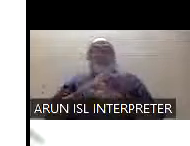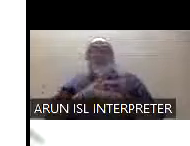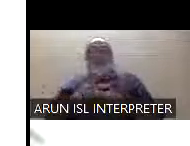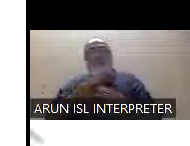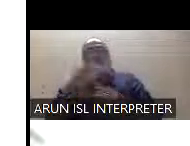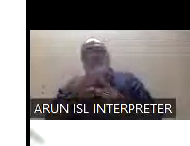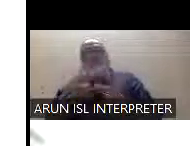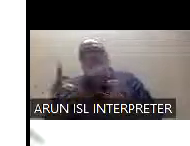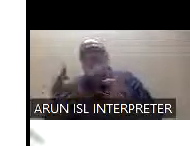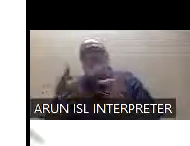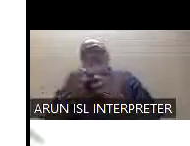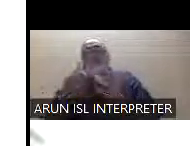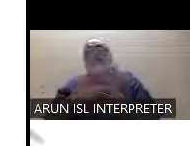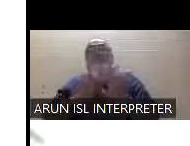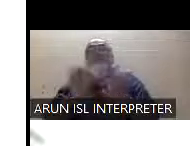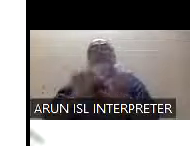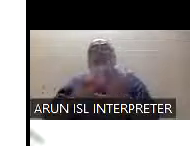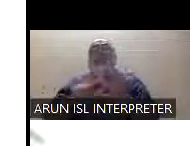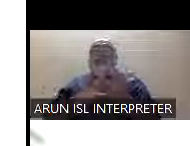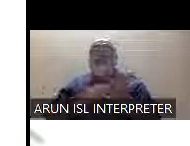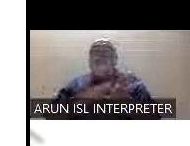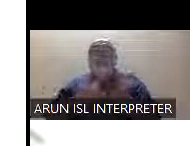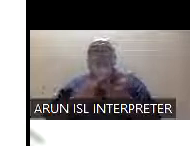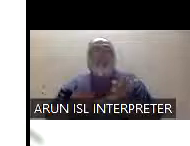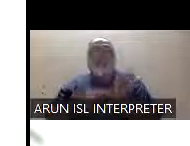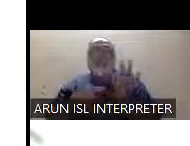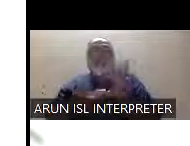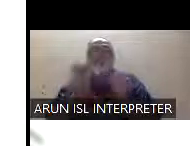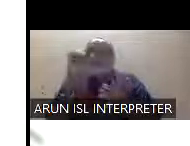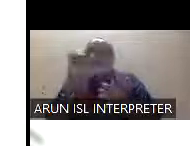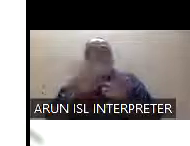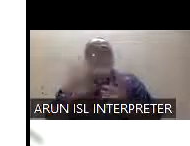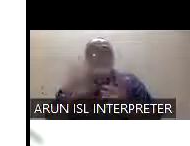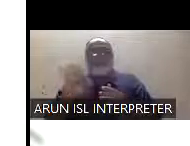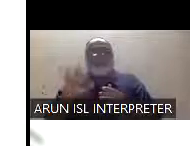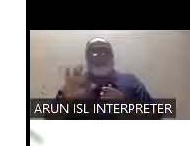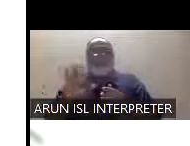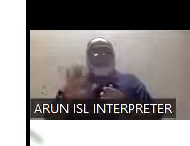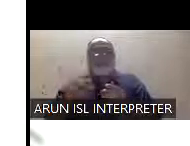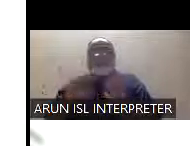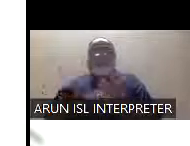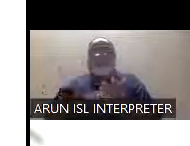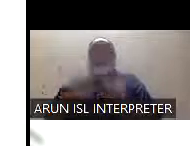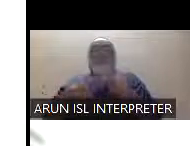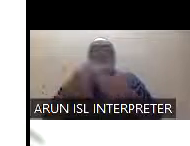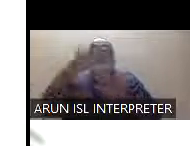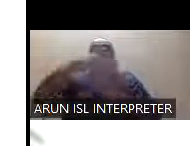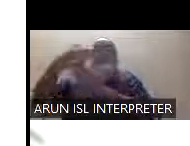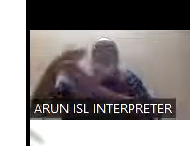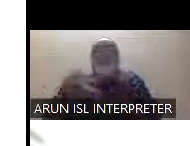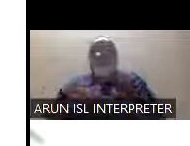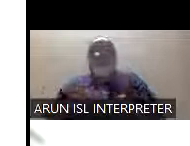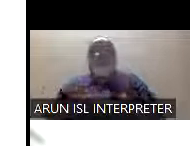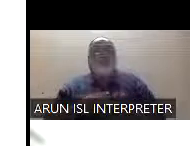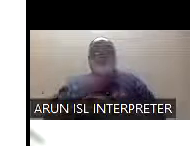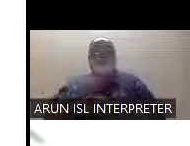intellectual, or sensory impairment, but rather the emphasis of the definition is on the word barriers. Because when somebody with an